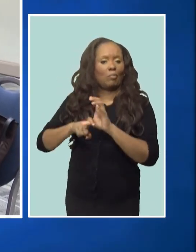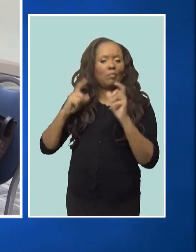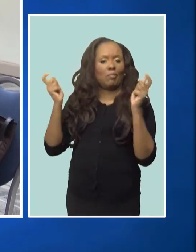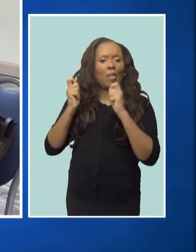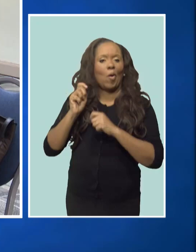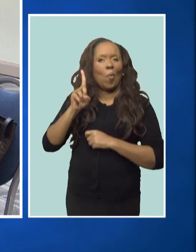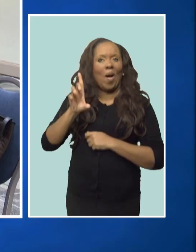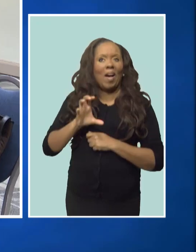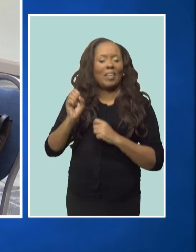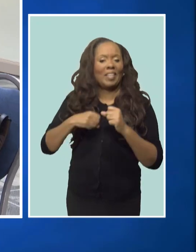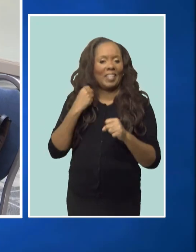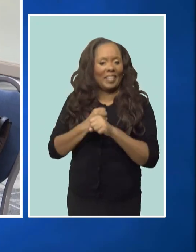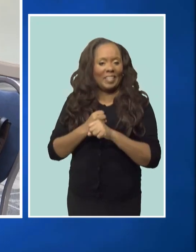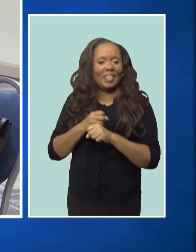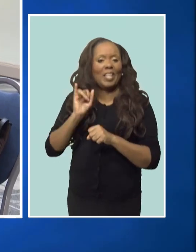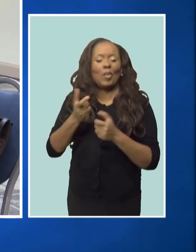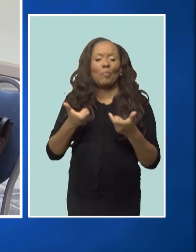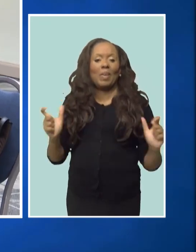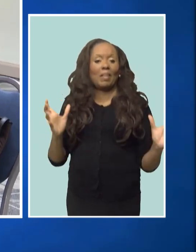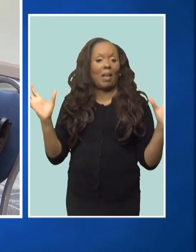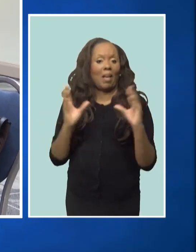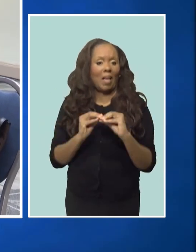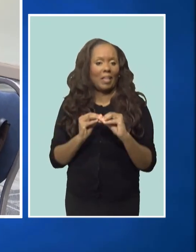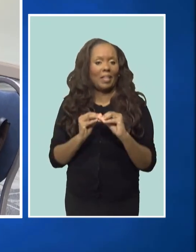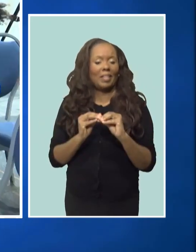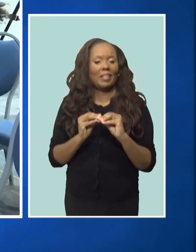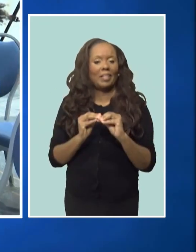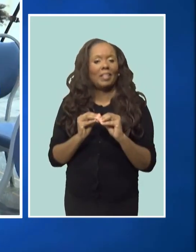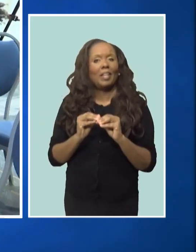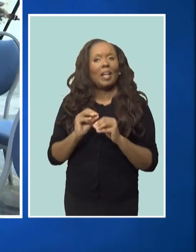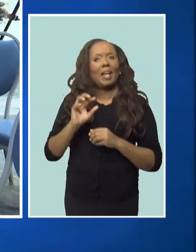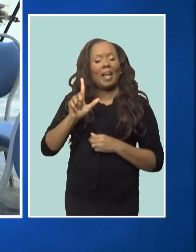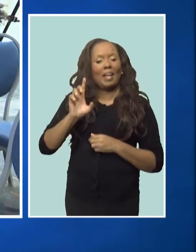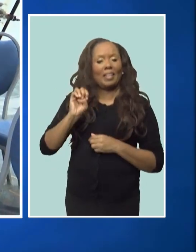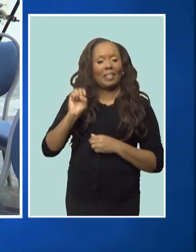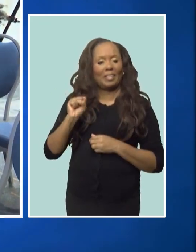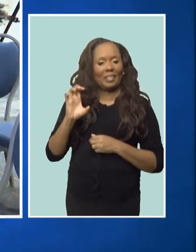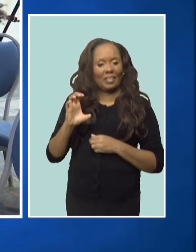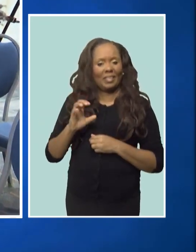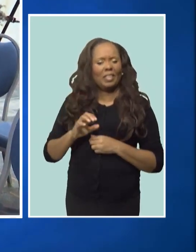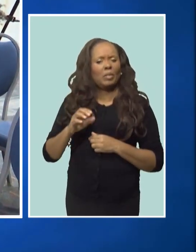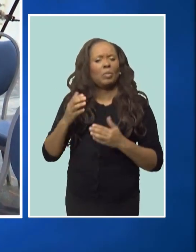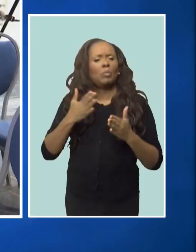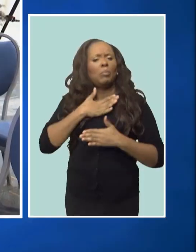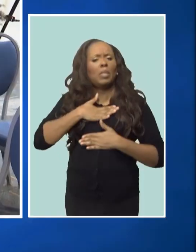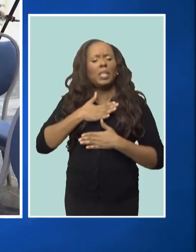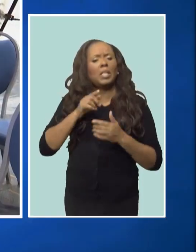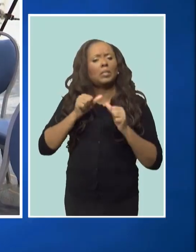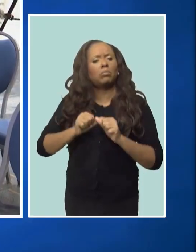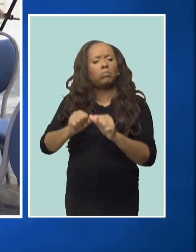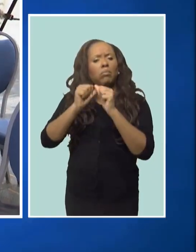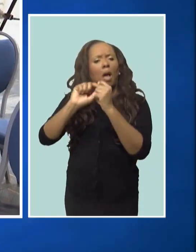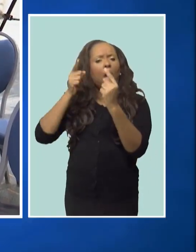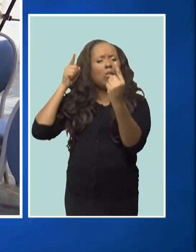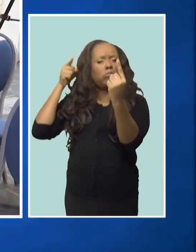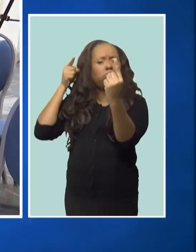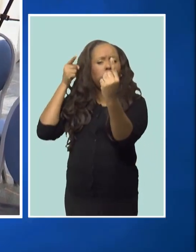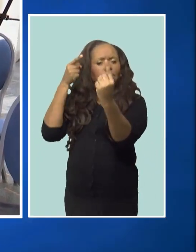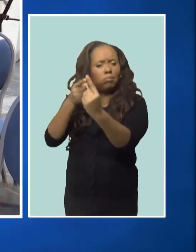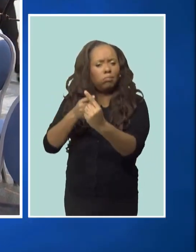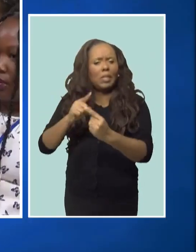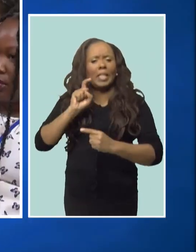the convention was held at the Lloyd Erskine Sandiford Center. Ms. Trim encouraged the delegates to keep striving for excellence and to be passionate